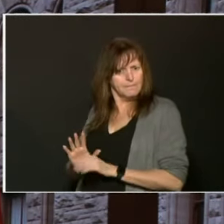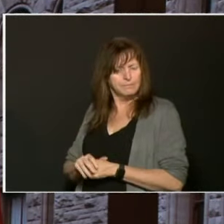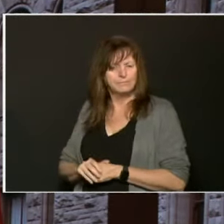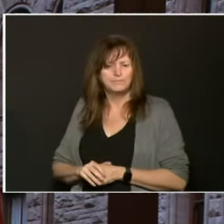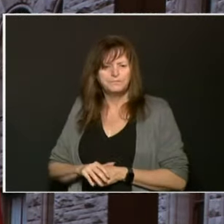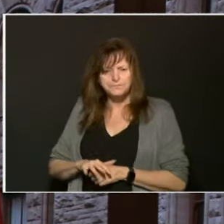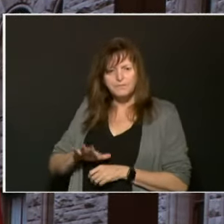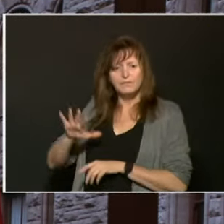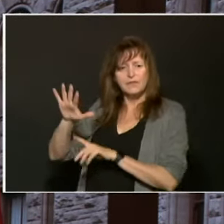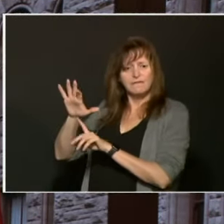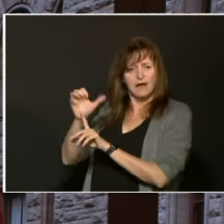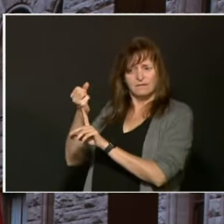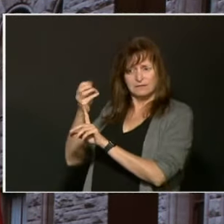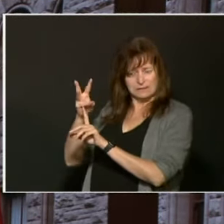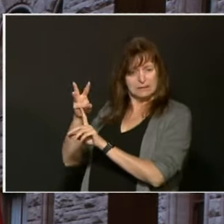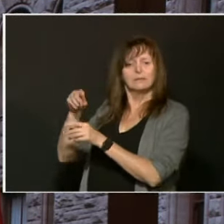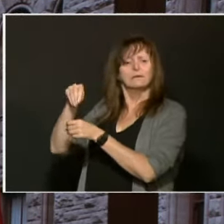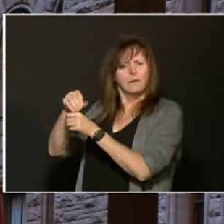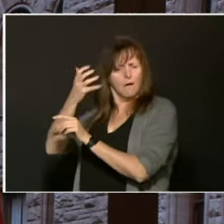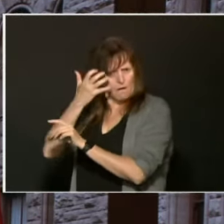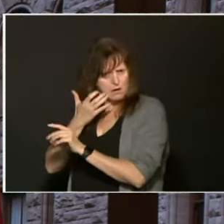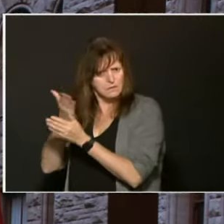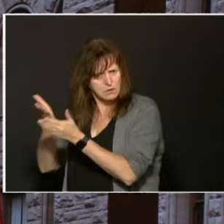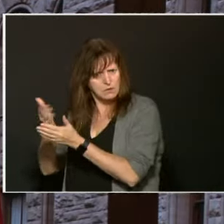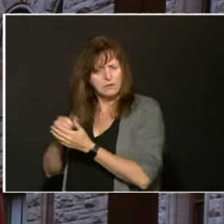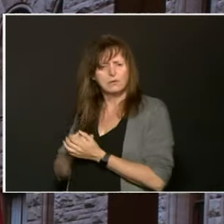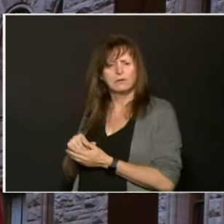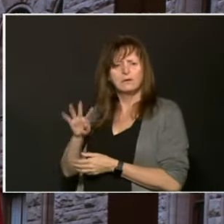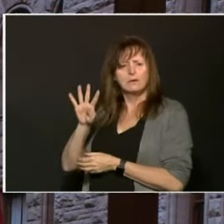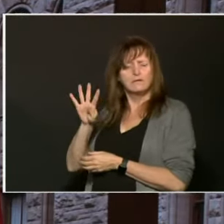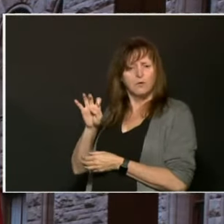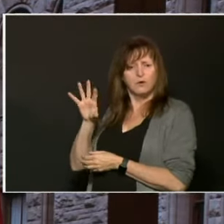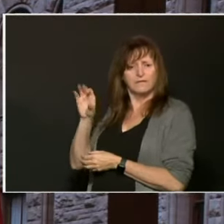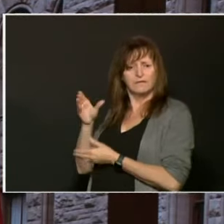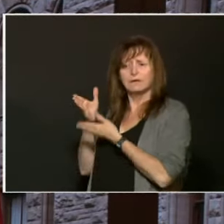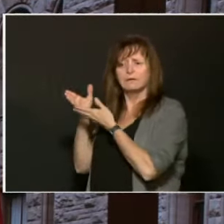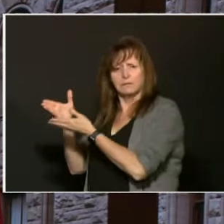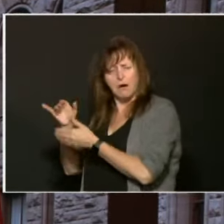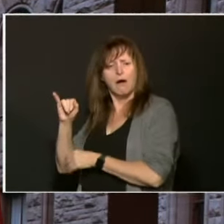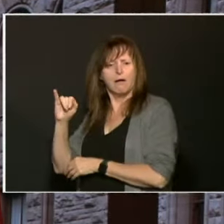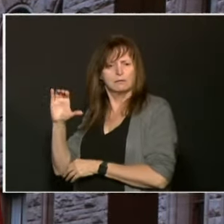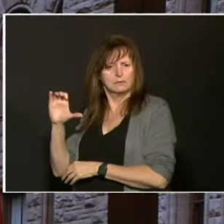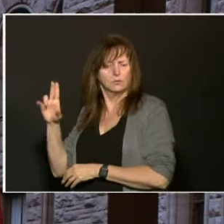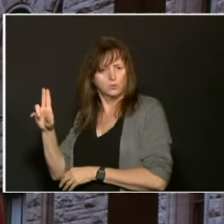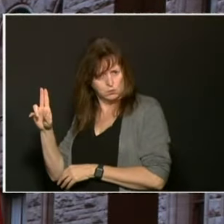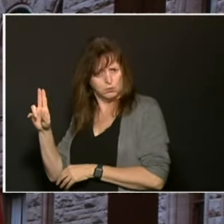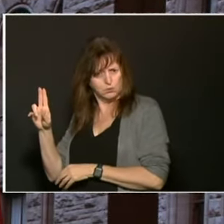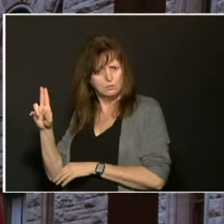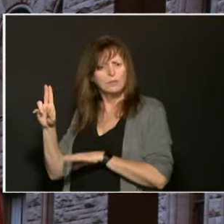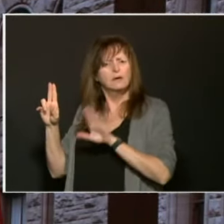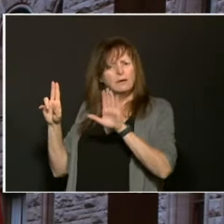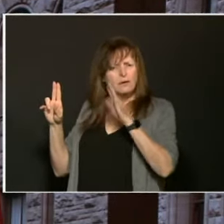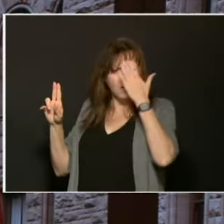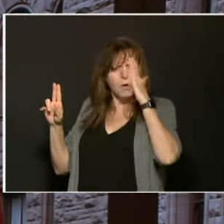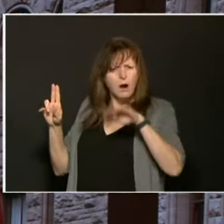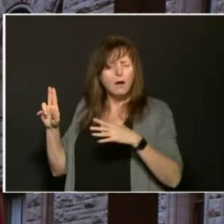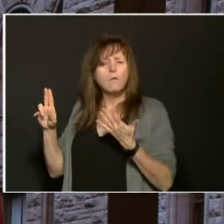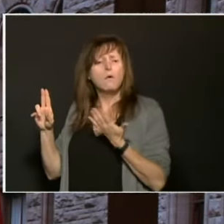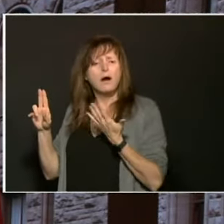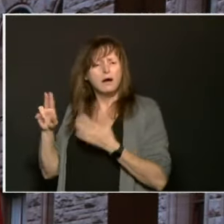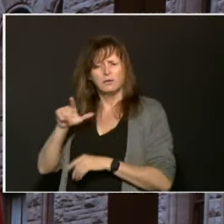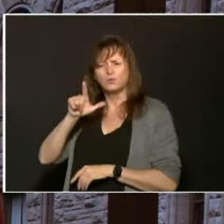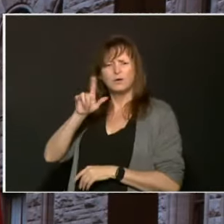hospital with COVID-19, 450 in ICU. We know that 24 of the people